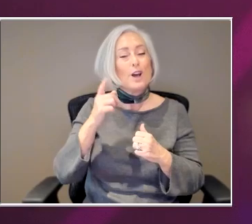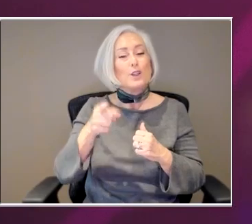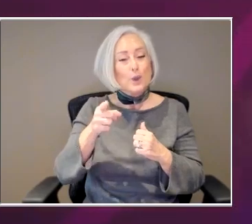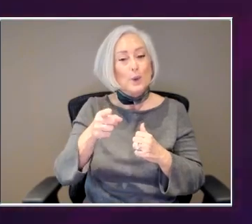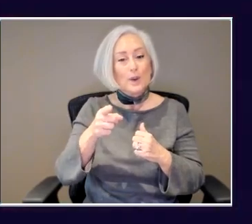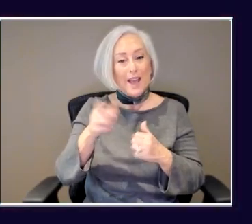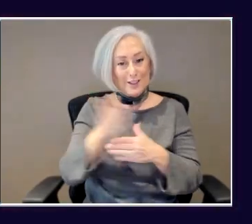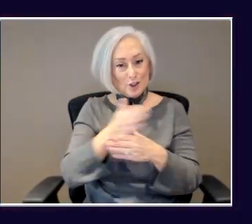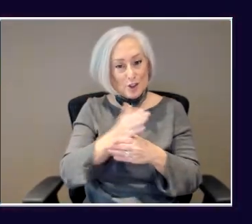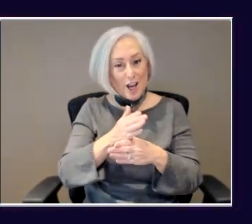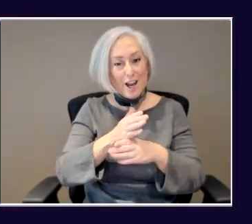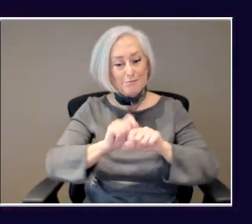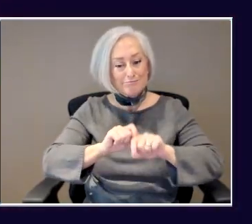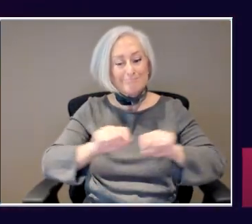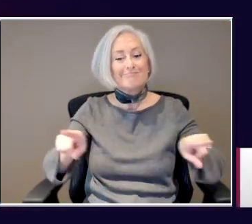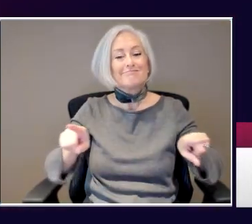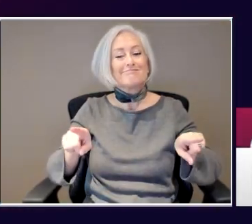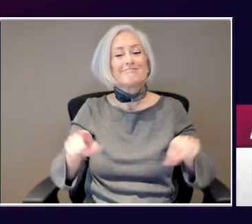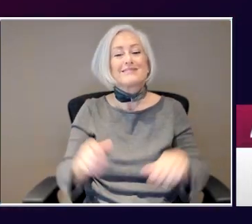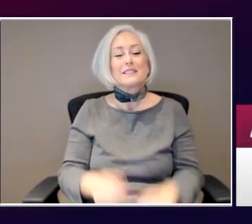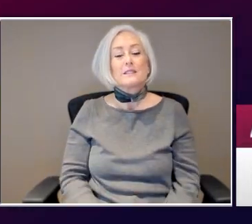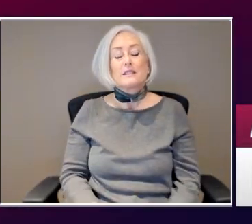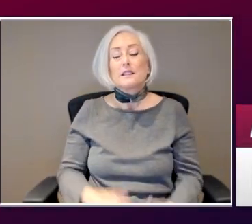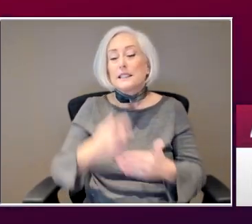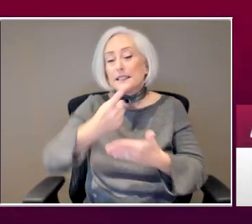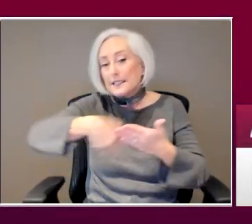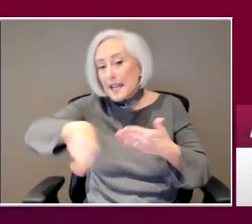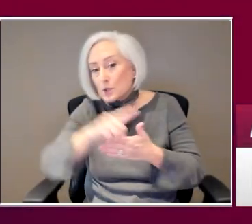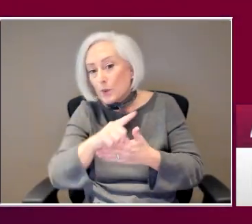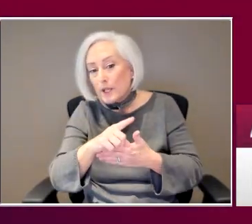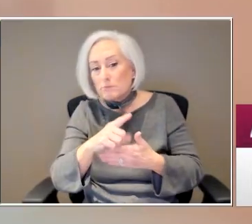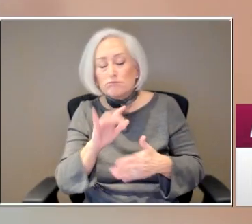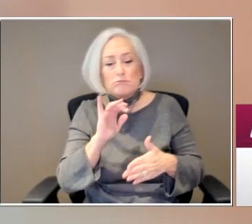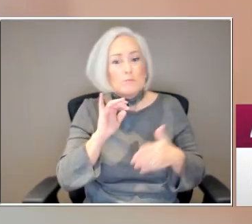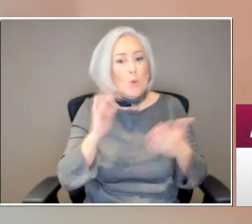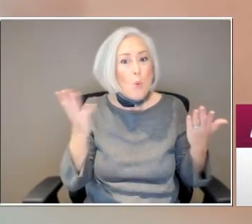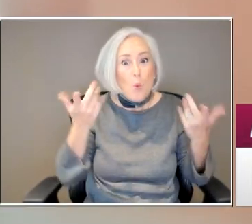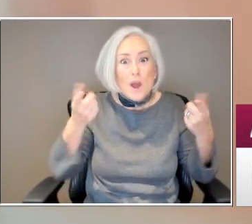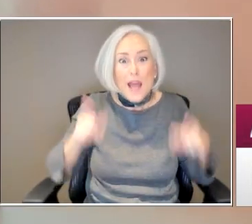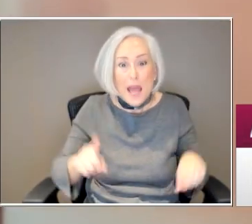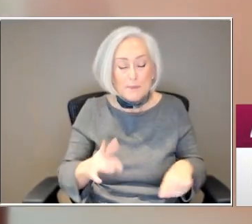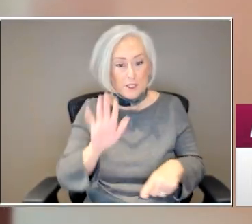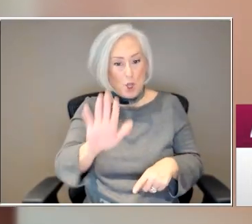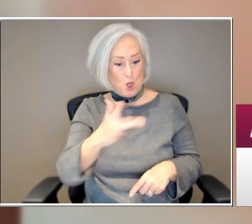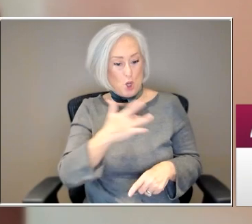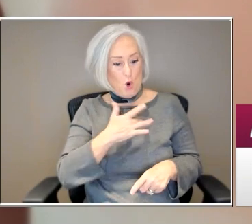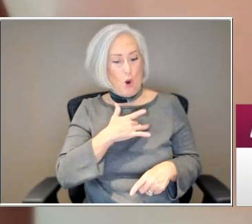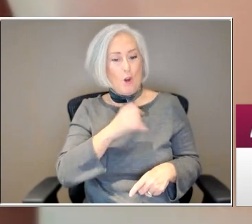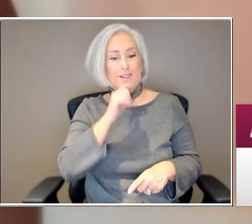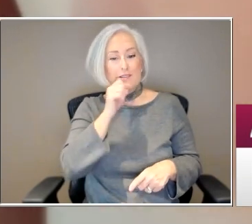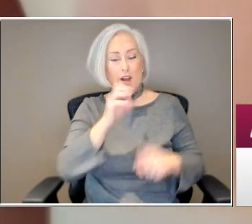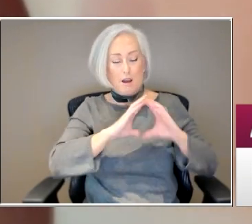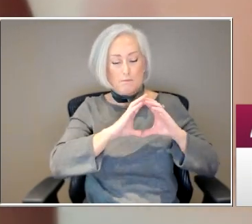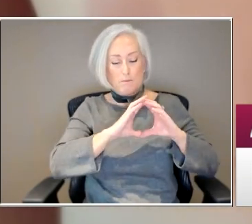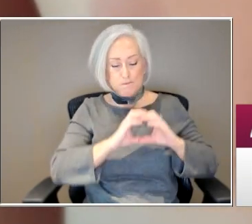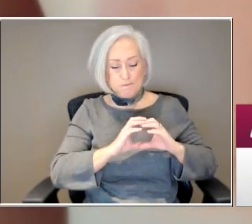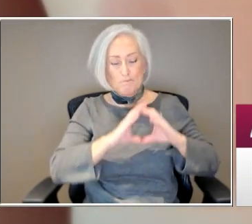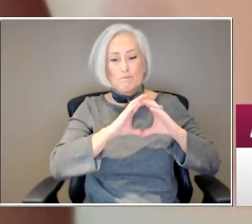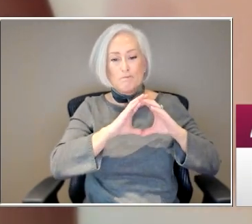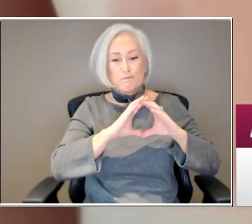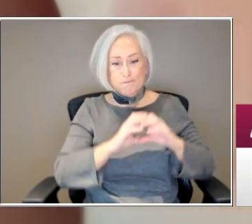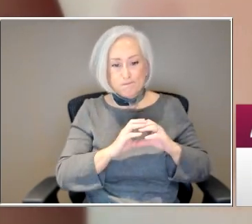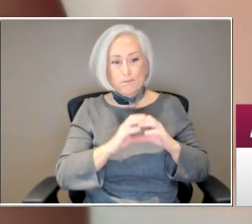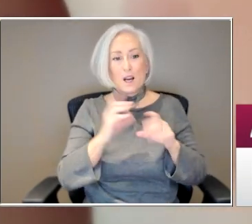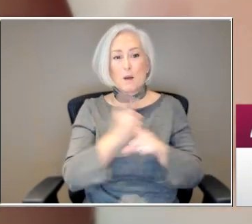Things Heart, what happens when your heart isn't contracting properly? We will show you the device that provides precisely timed